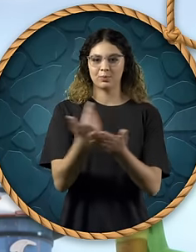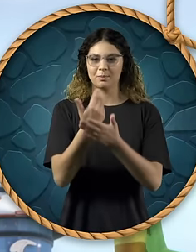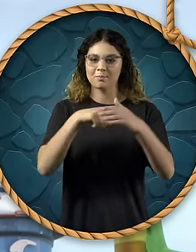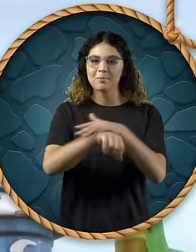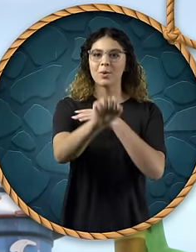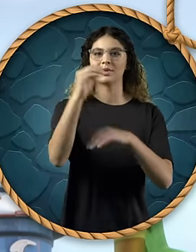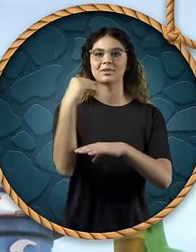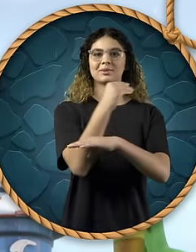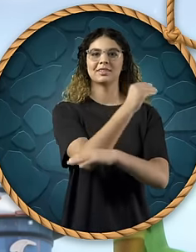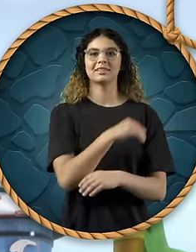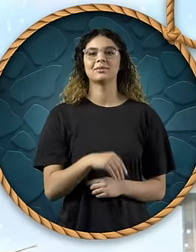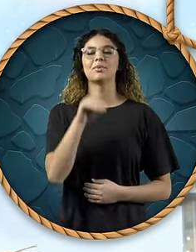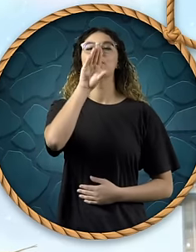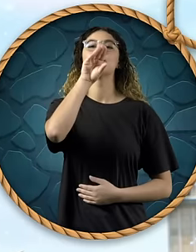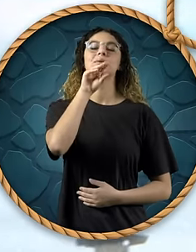dinosaur!